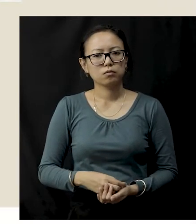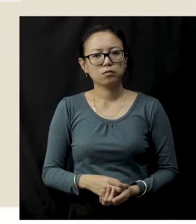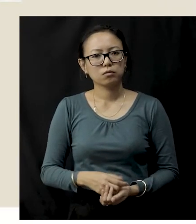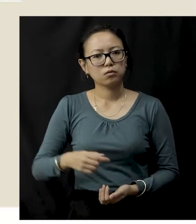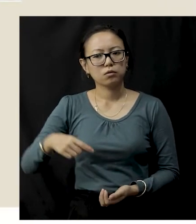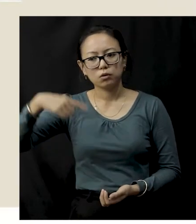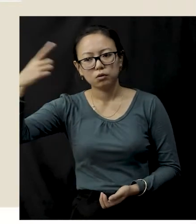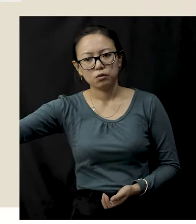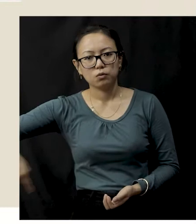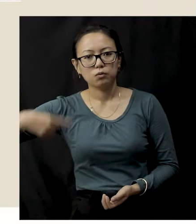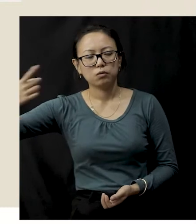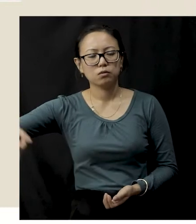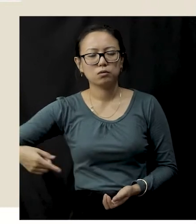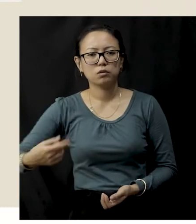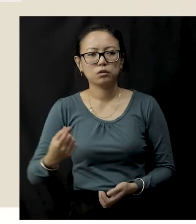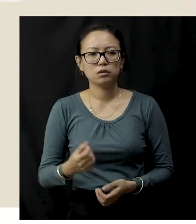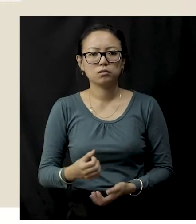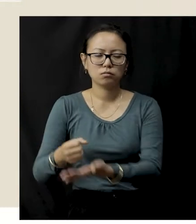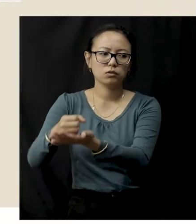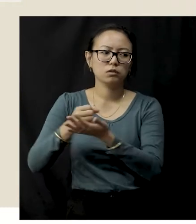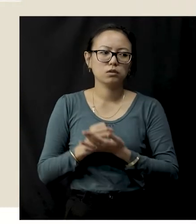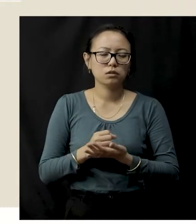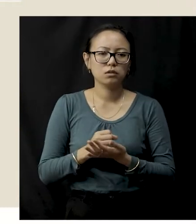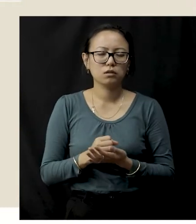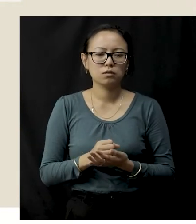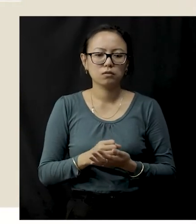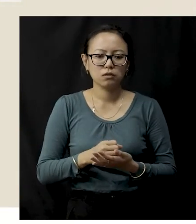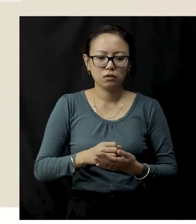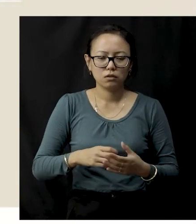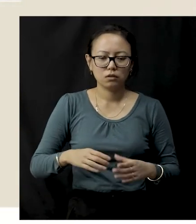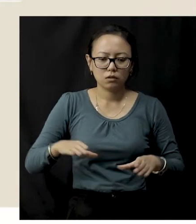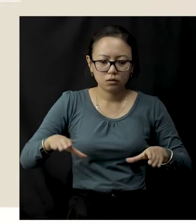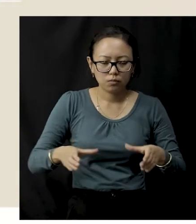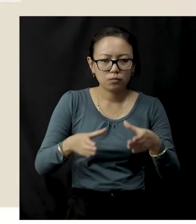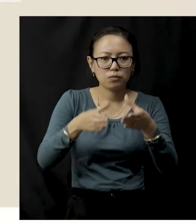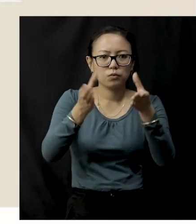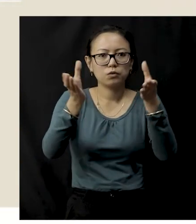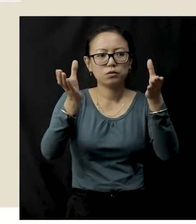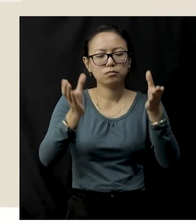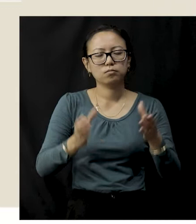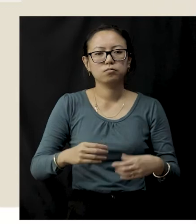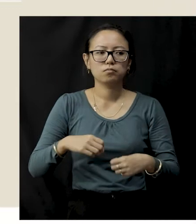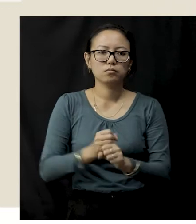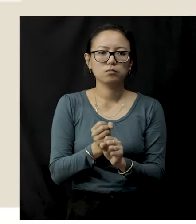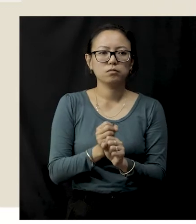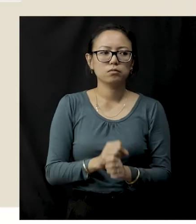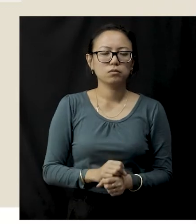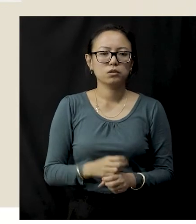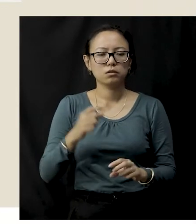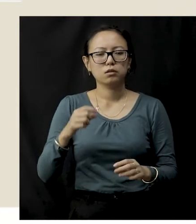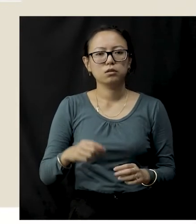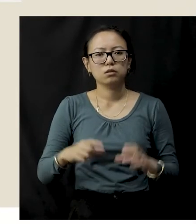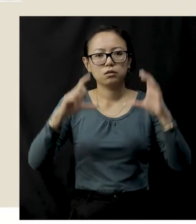make boats, okay? So with the help of wheel, when it is circling, when it is making a movement, we can make